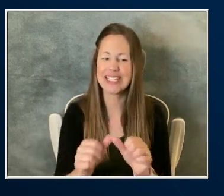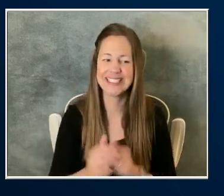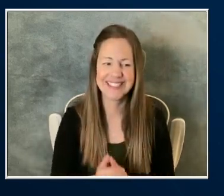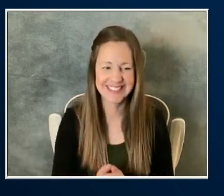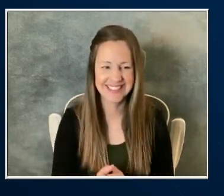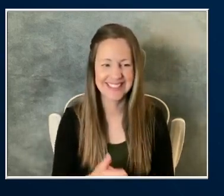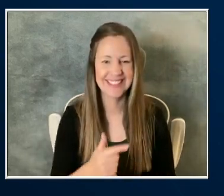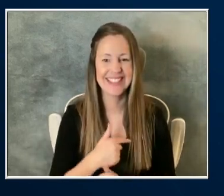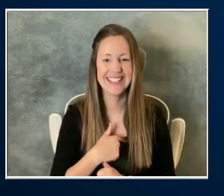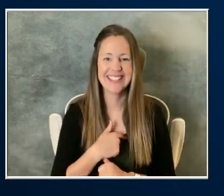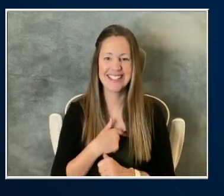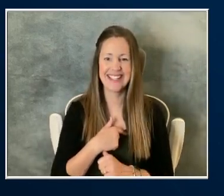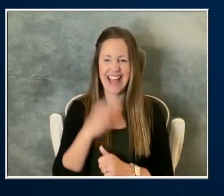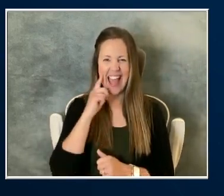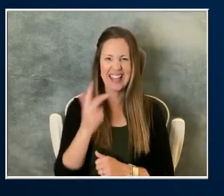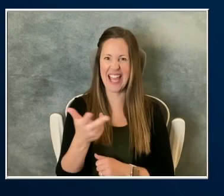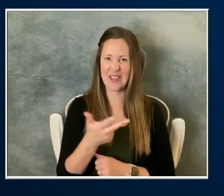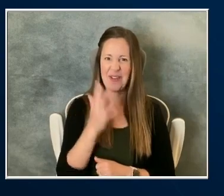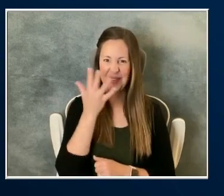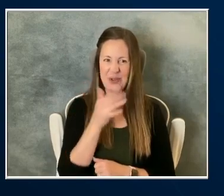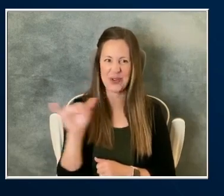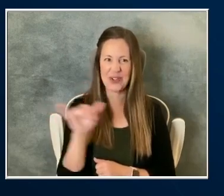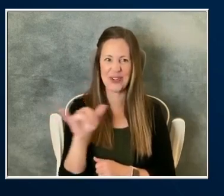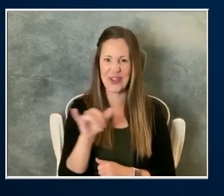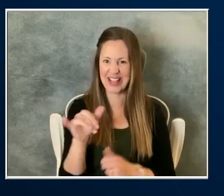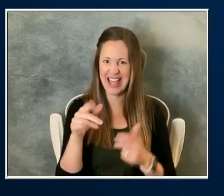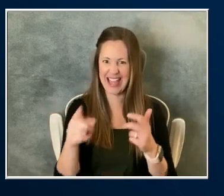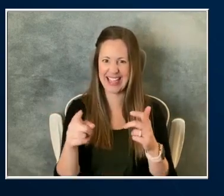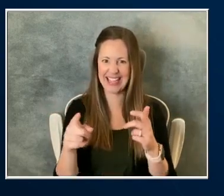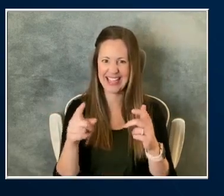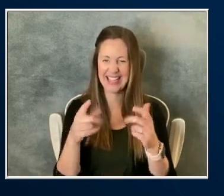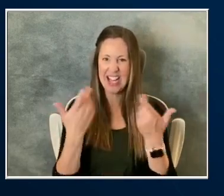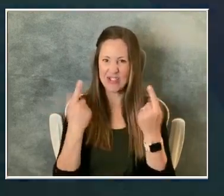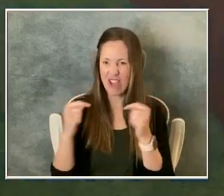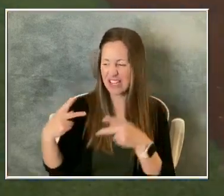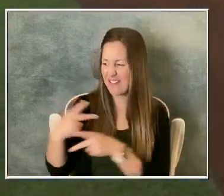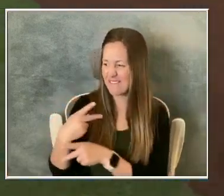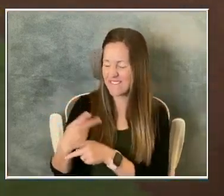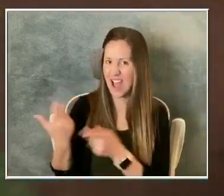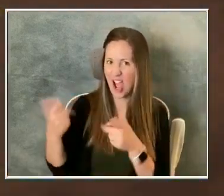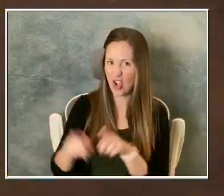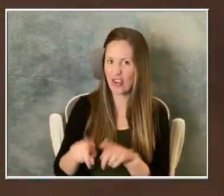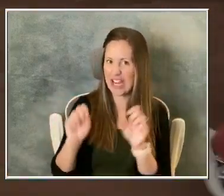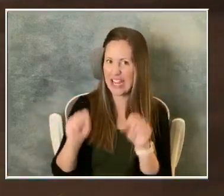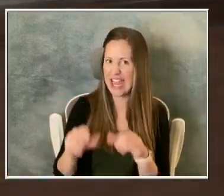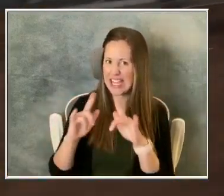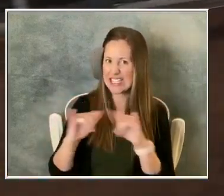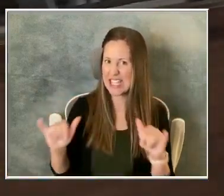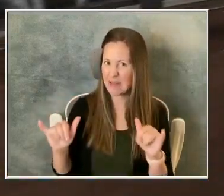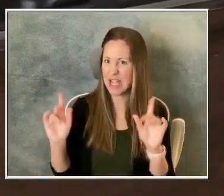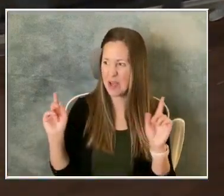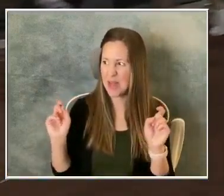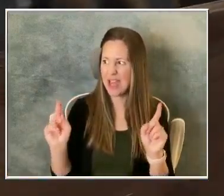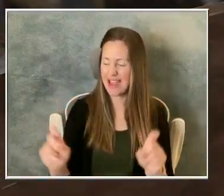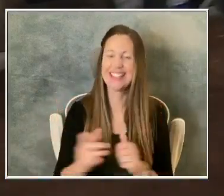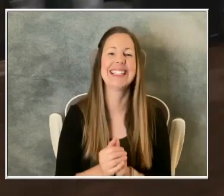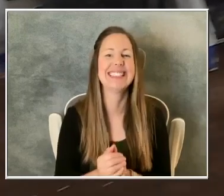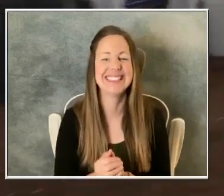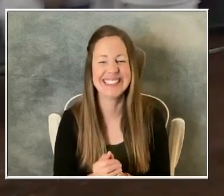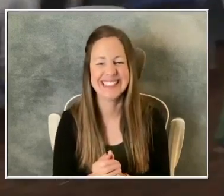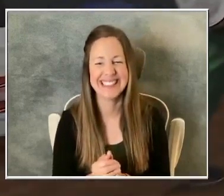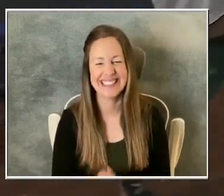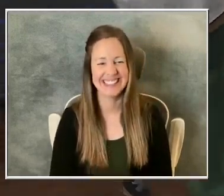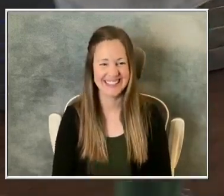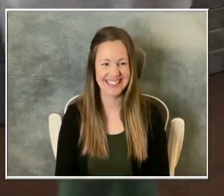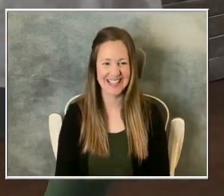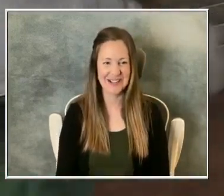think the three of you look like you tried to fix this so you guys could all finish together at the same time, so it looks like to me. Everybody enjoys a close race. Yeah, except